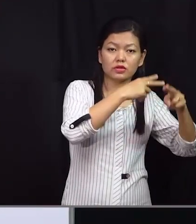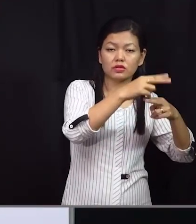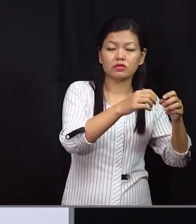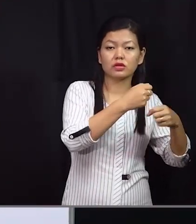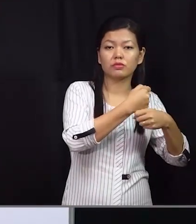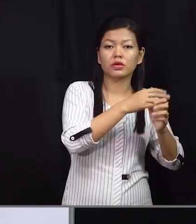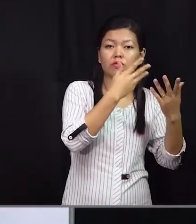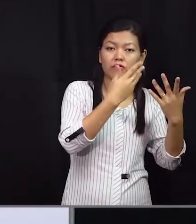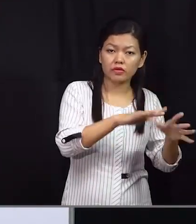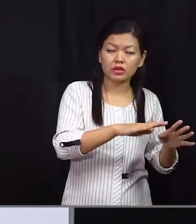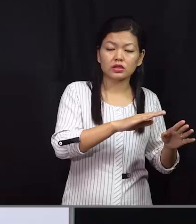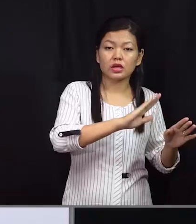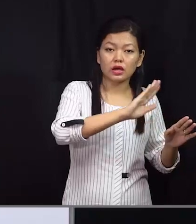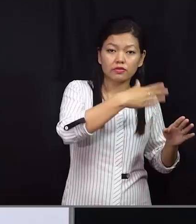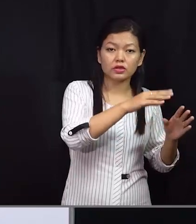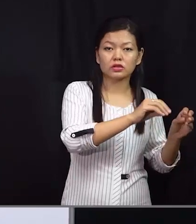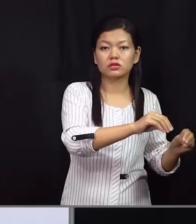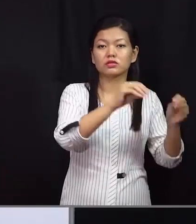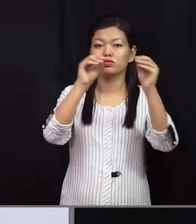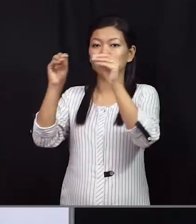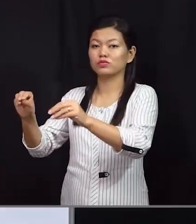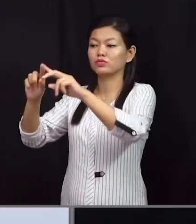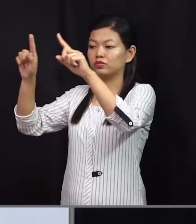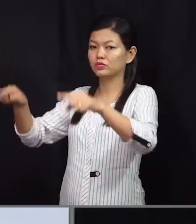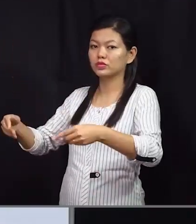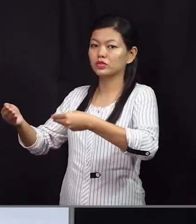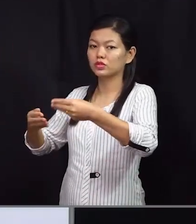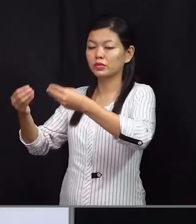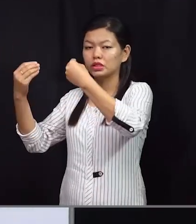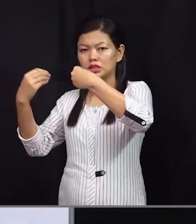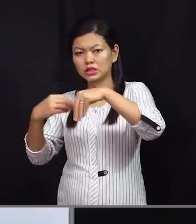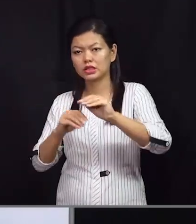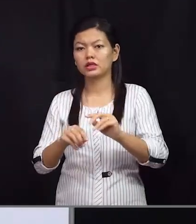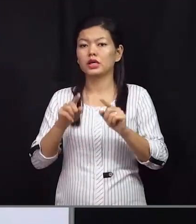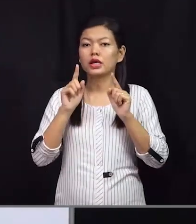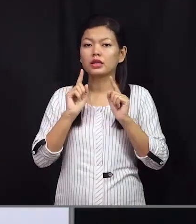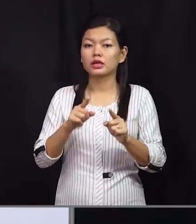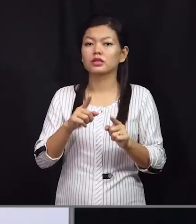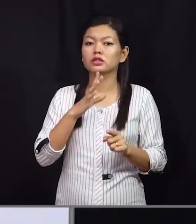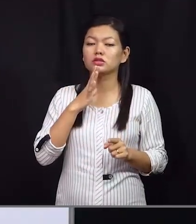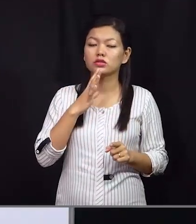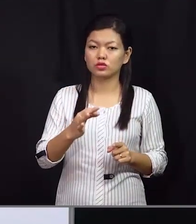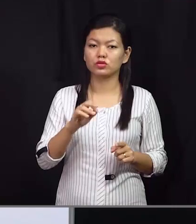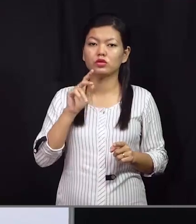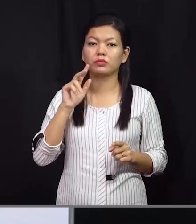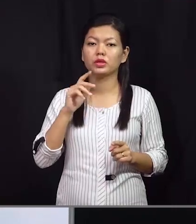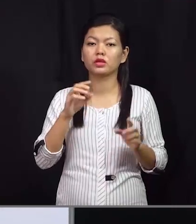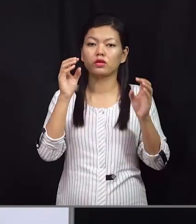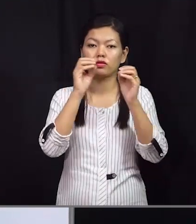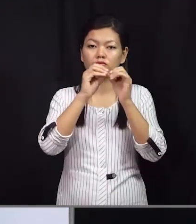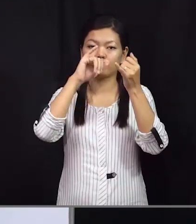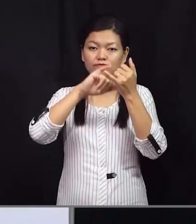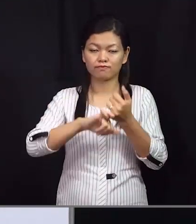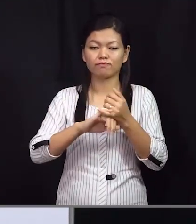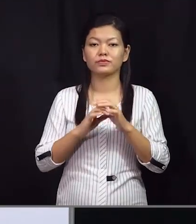refers to that economic activity. Now see, this word economic activity is we are repeating here, isn't it? You know what is economic activity, yes?